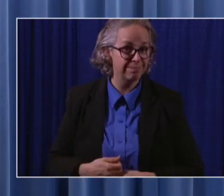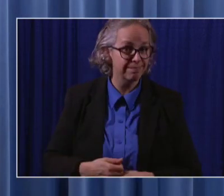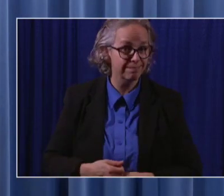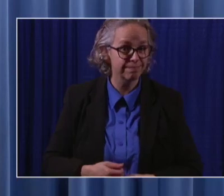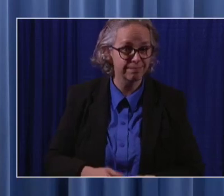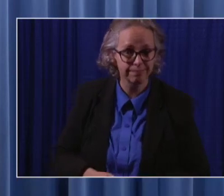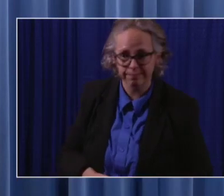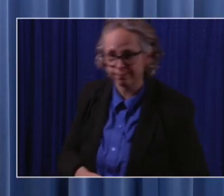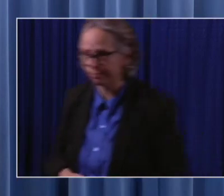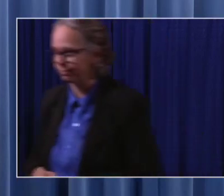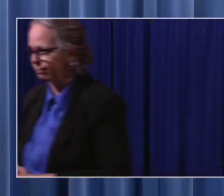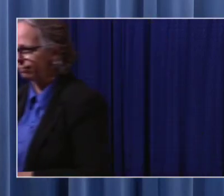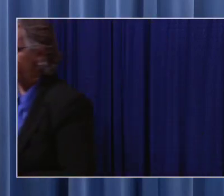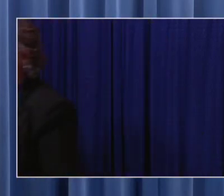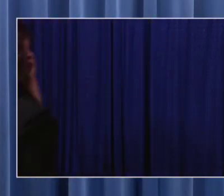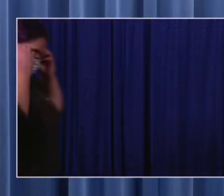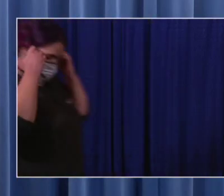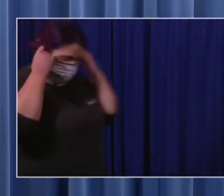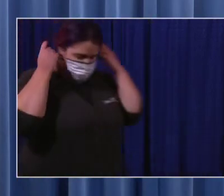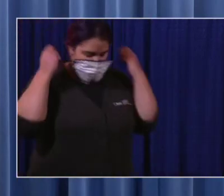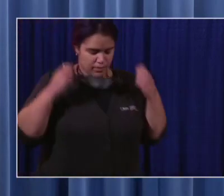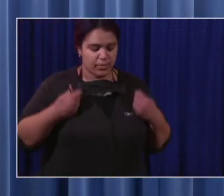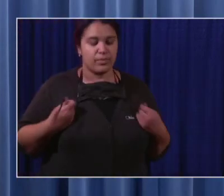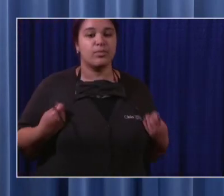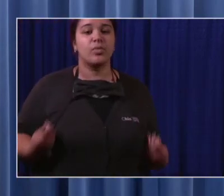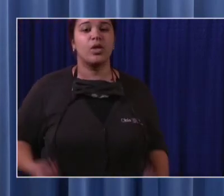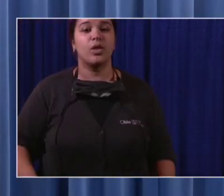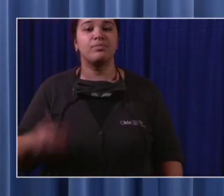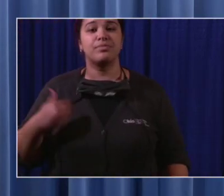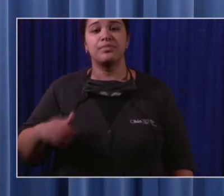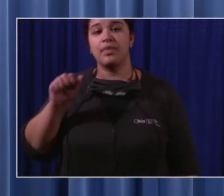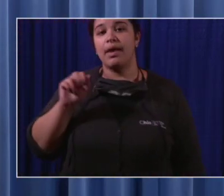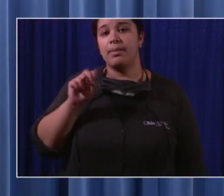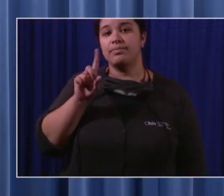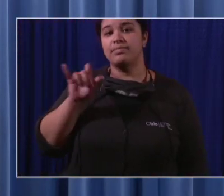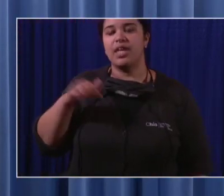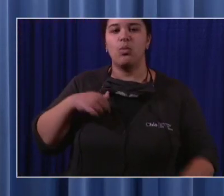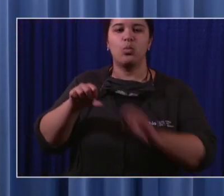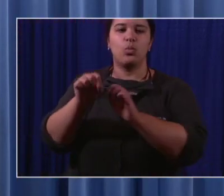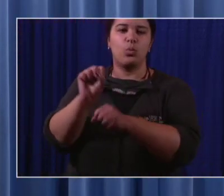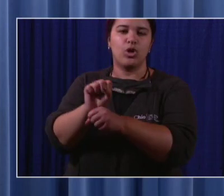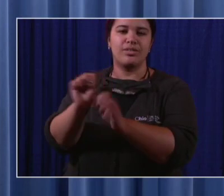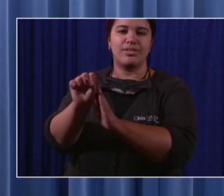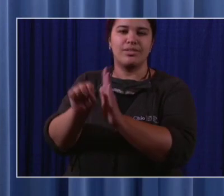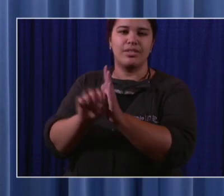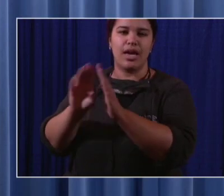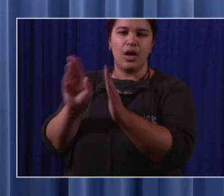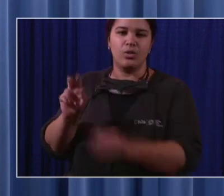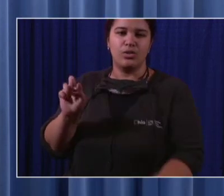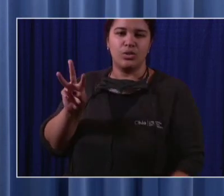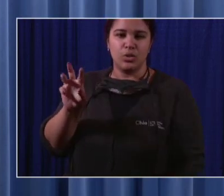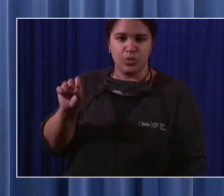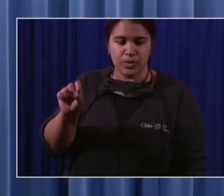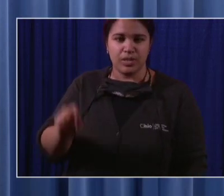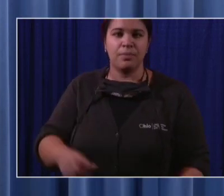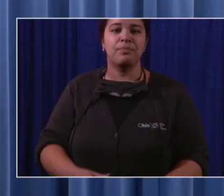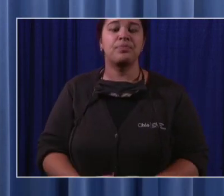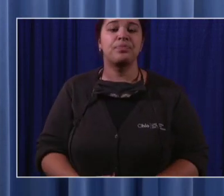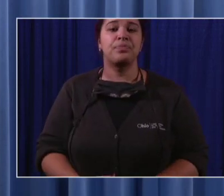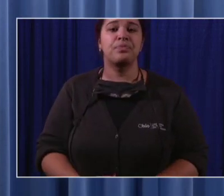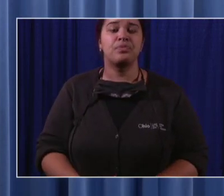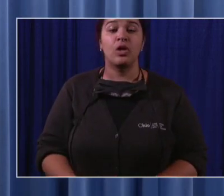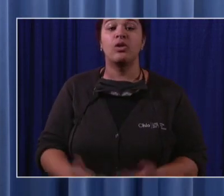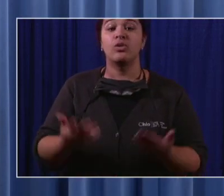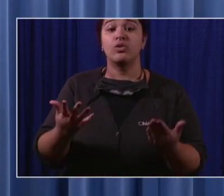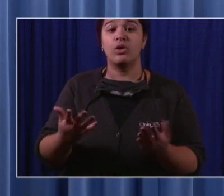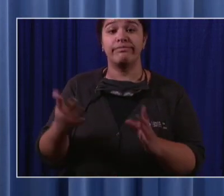Ohio Public Radio and Television State House News Bureau. Jumping off on an earlier question, when it comes to the president